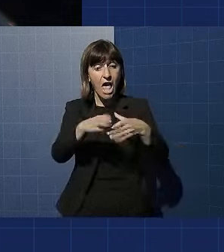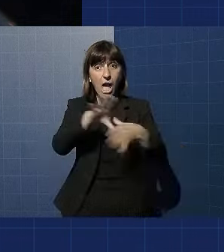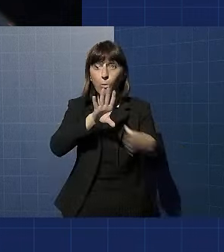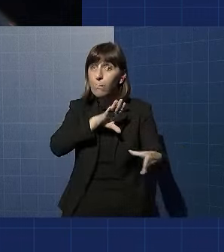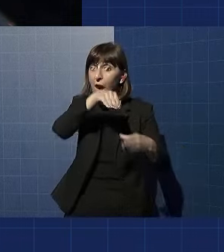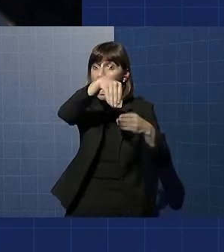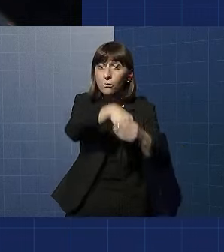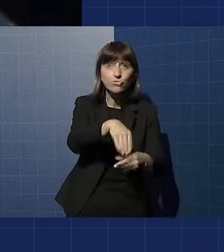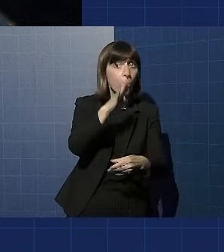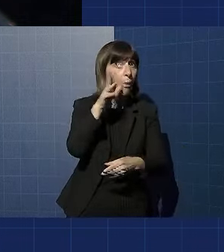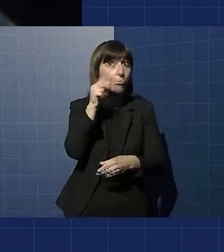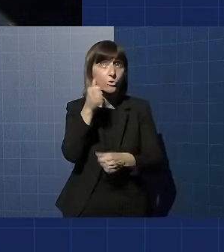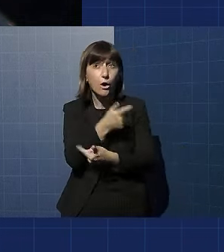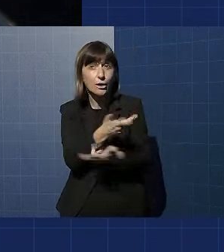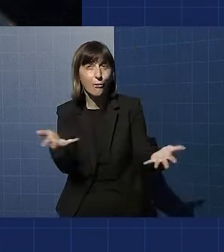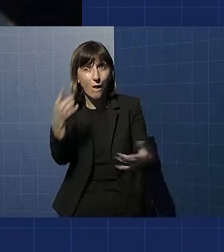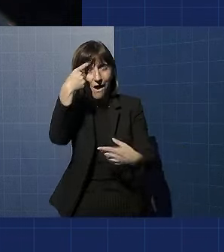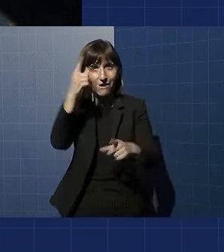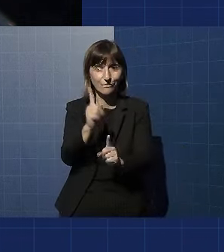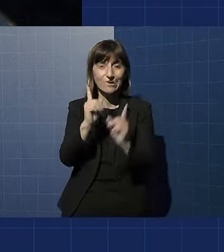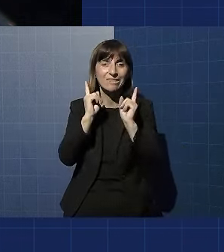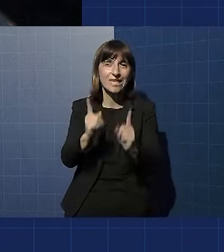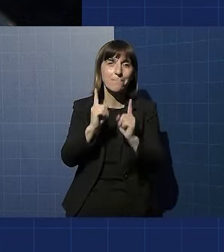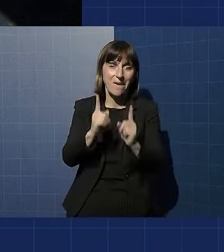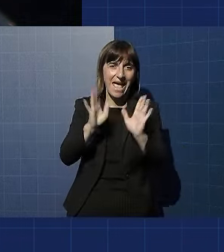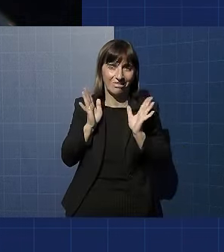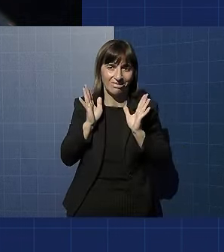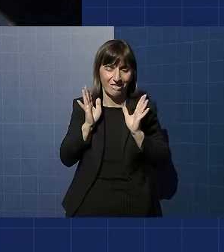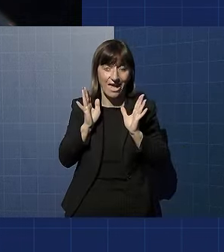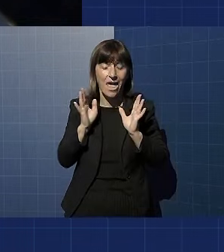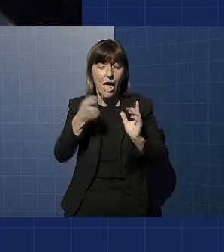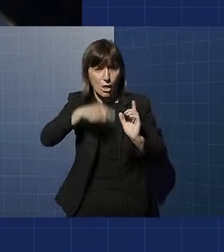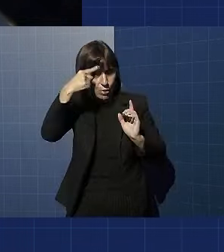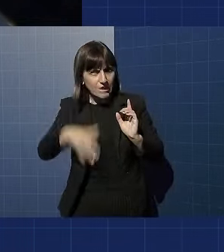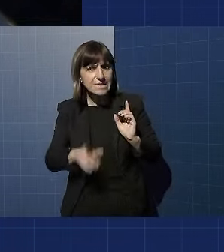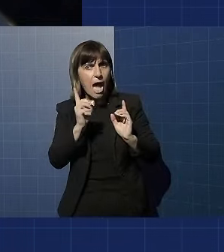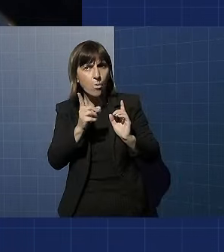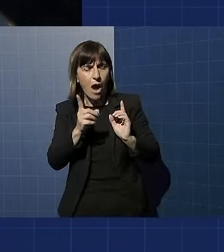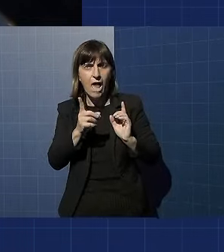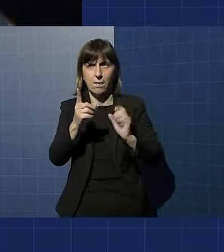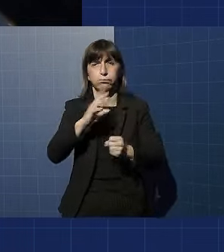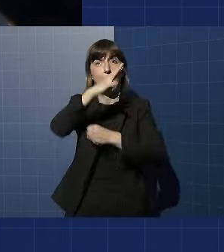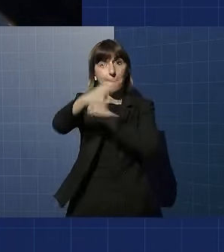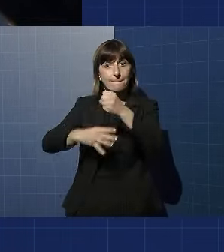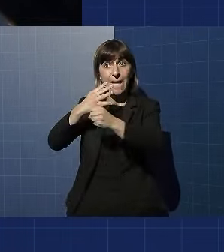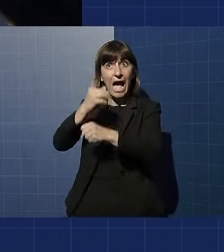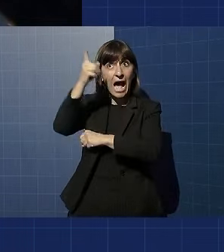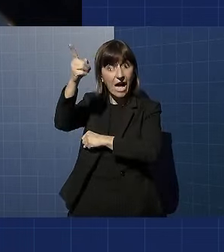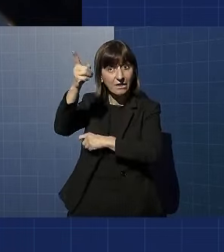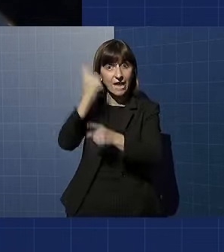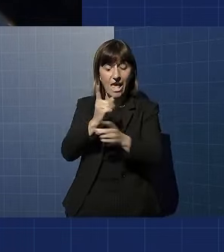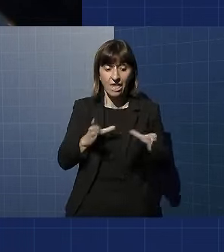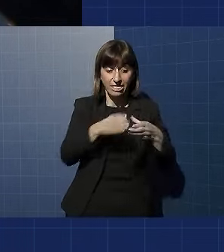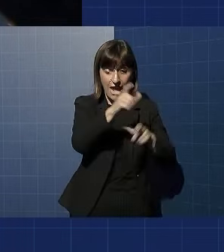that a crew to Mars will be multicultural, it will be international, we will have female-male components, so